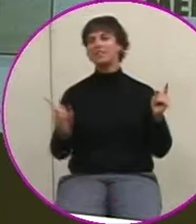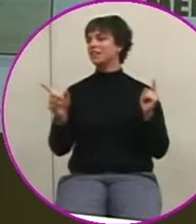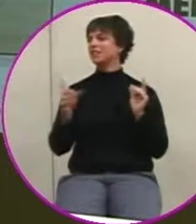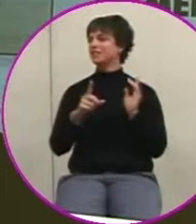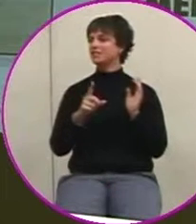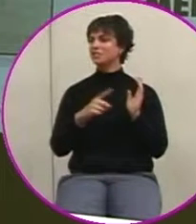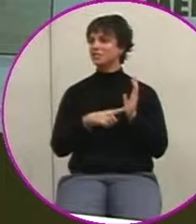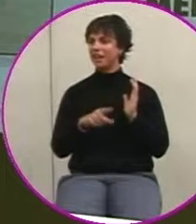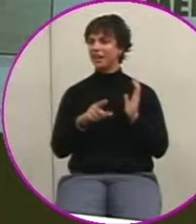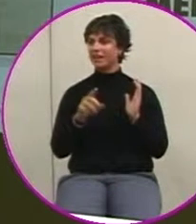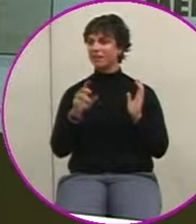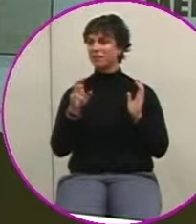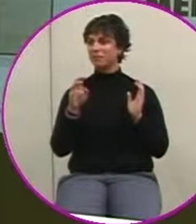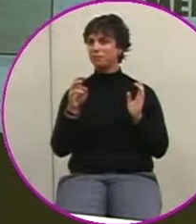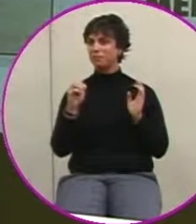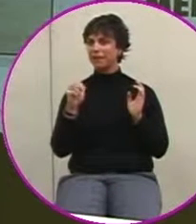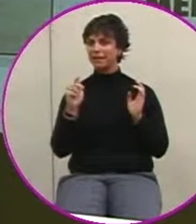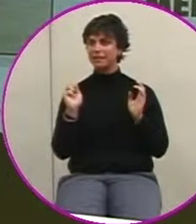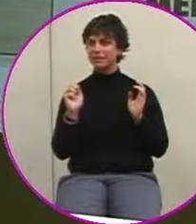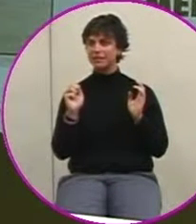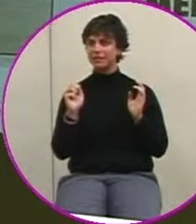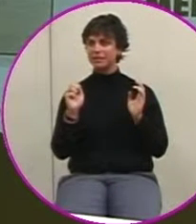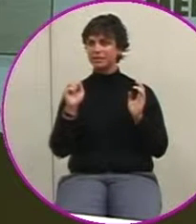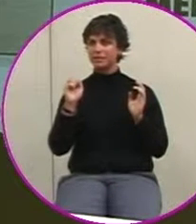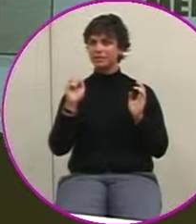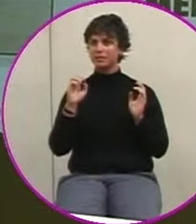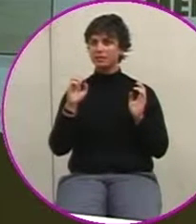You got part of it.